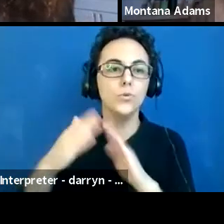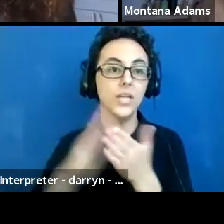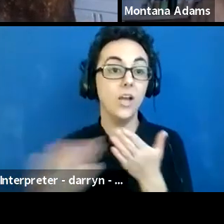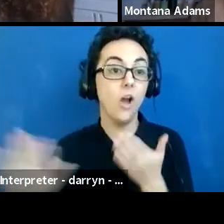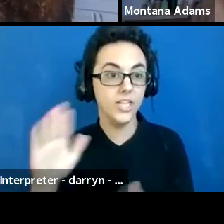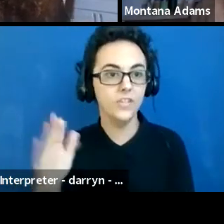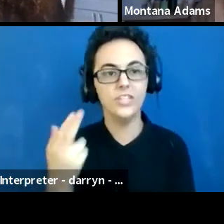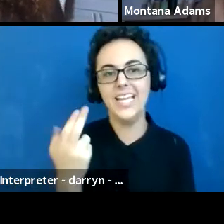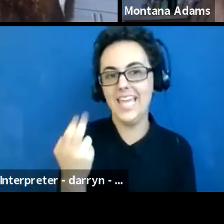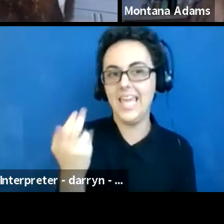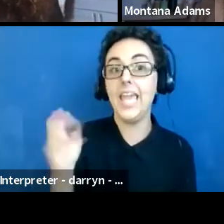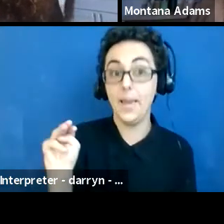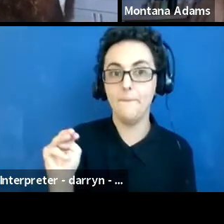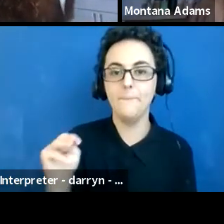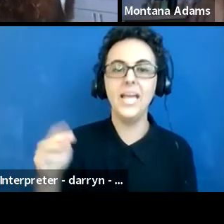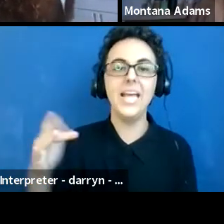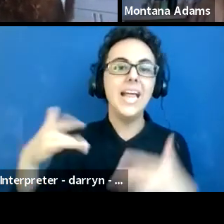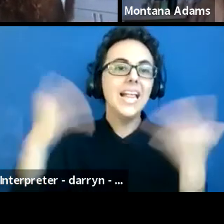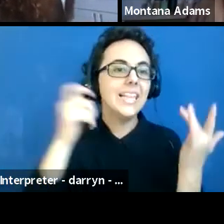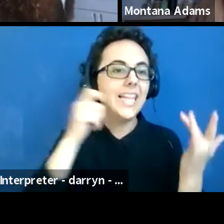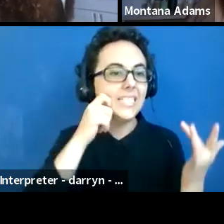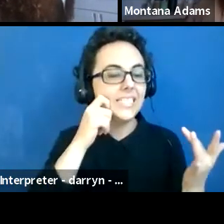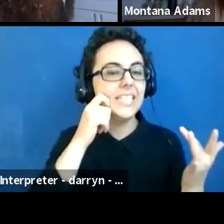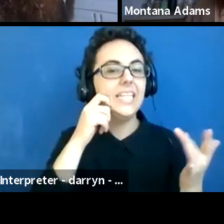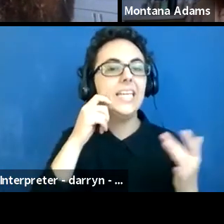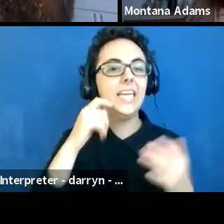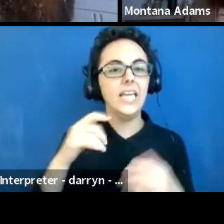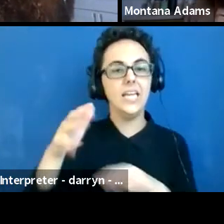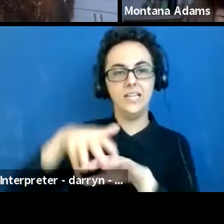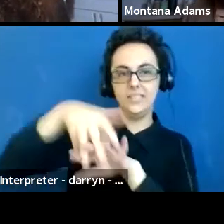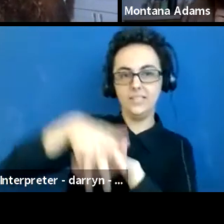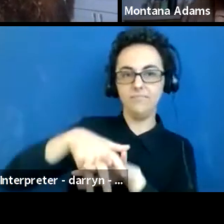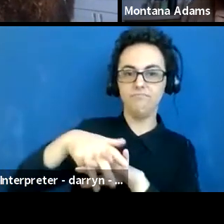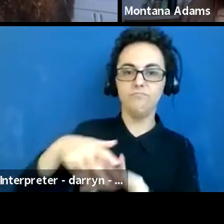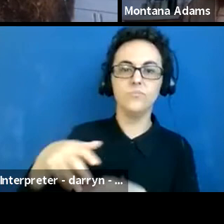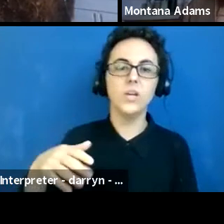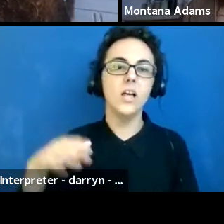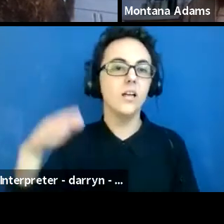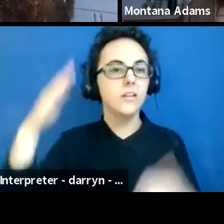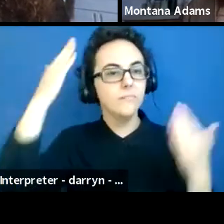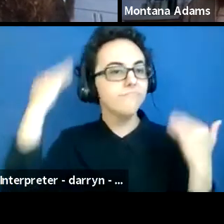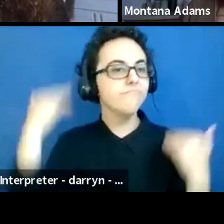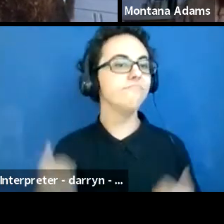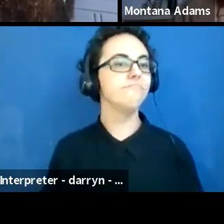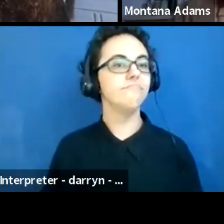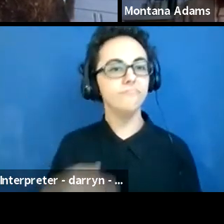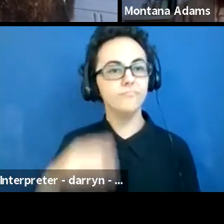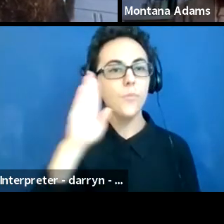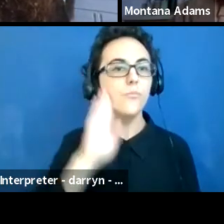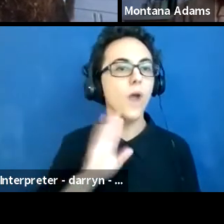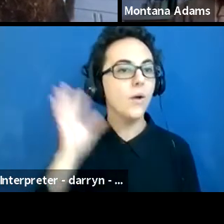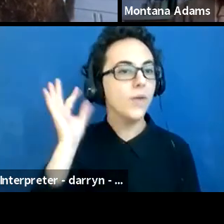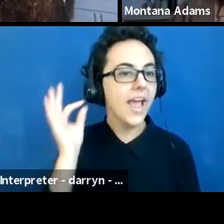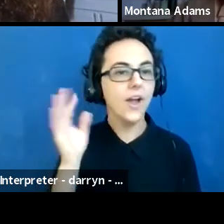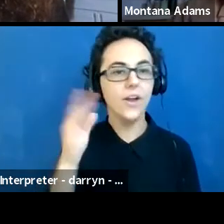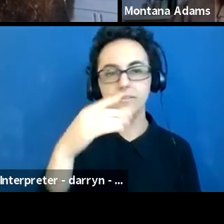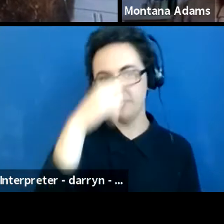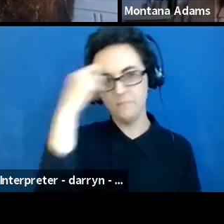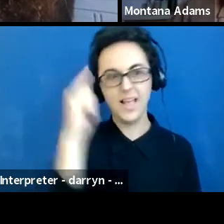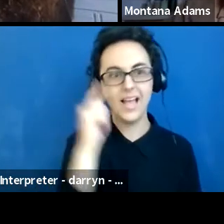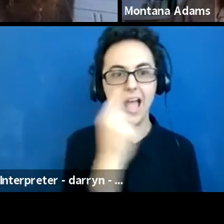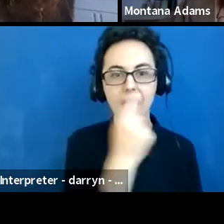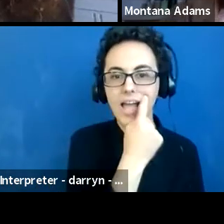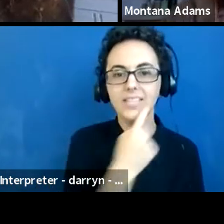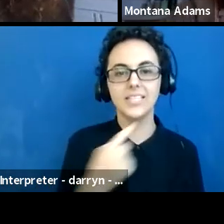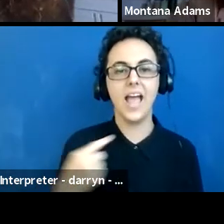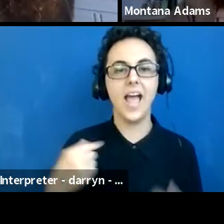I am a light-skinned Native American with long brown hair and black eyes. I am currently wearing a